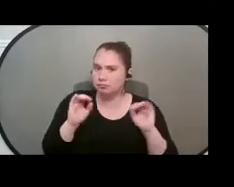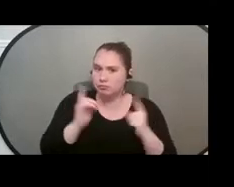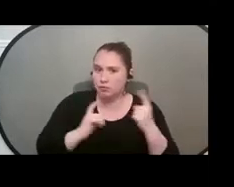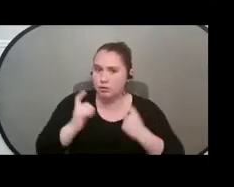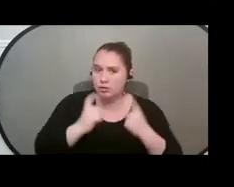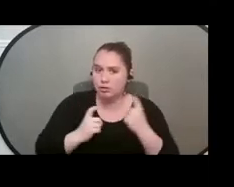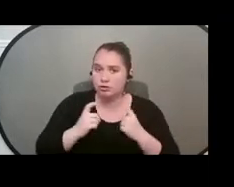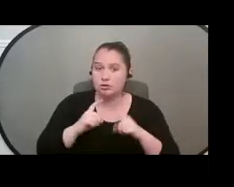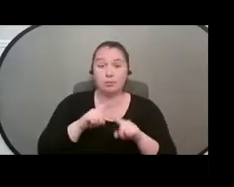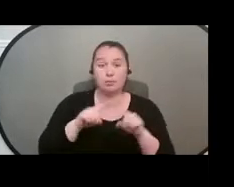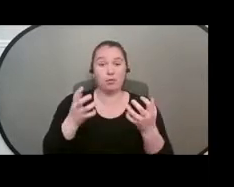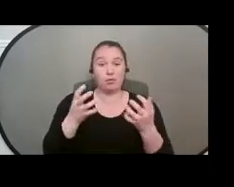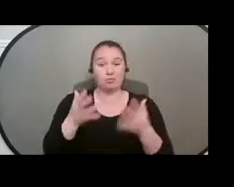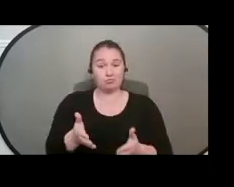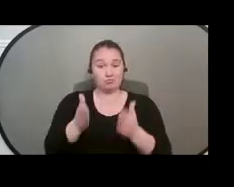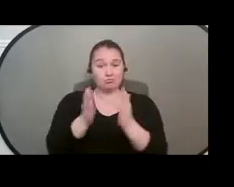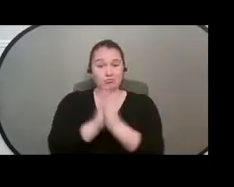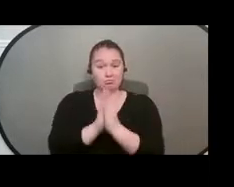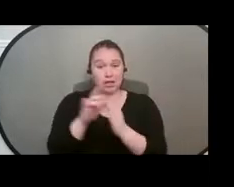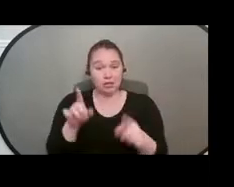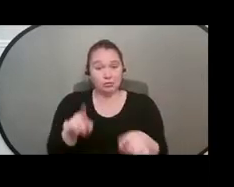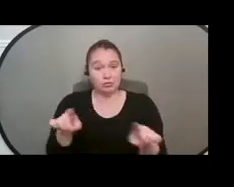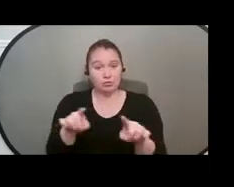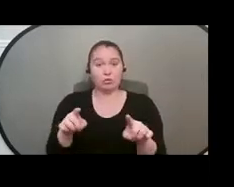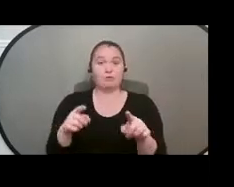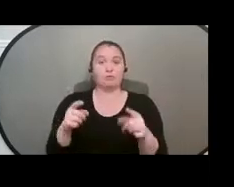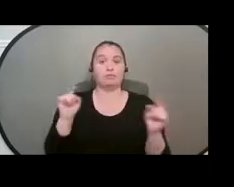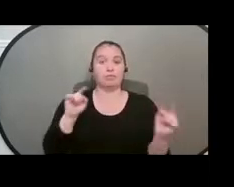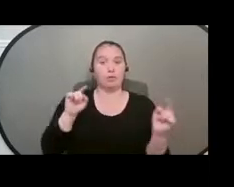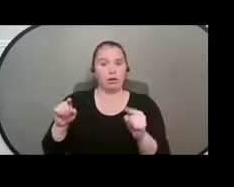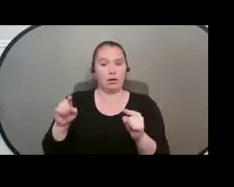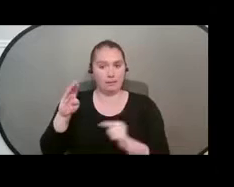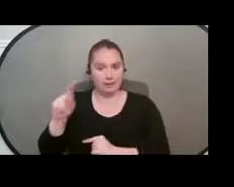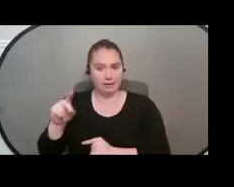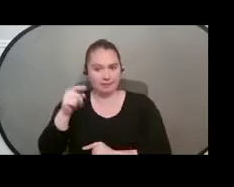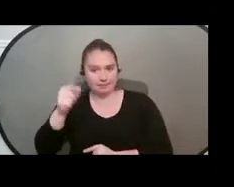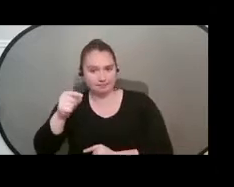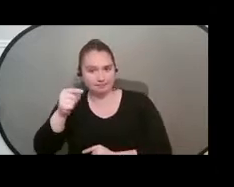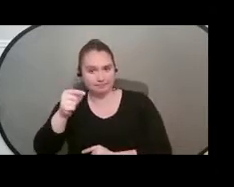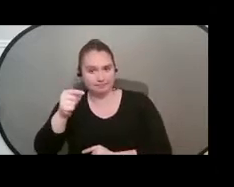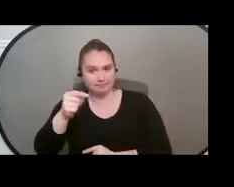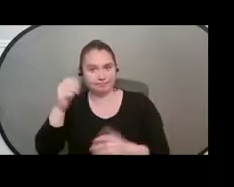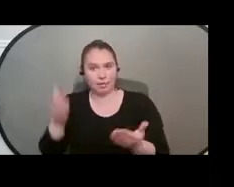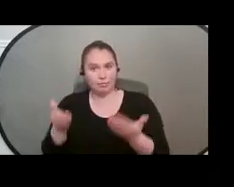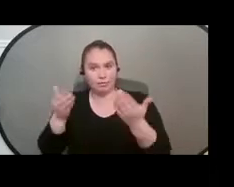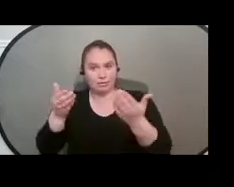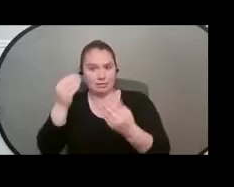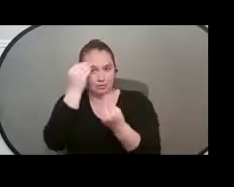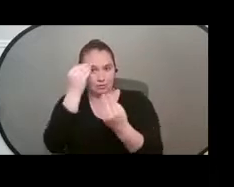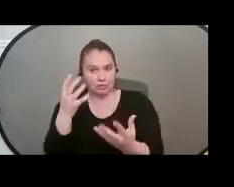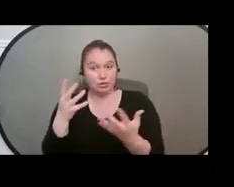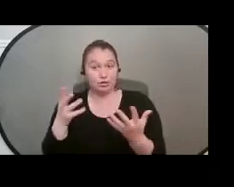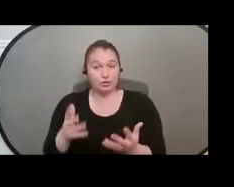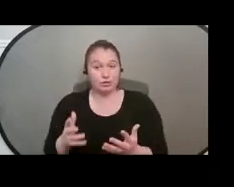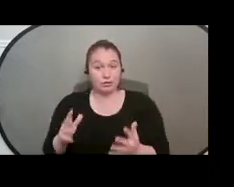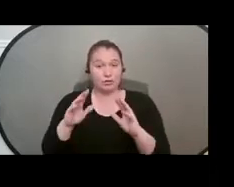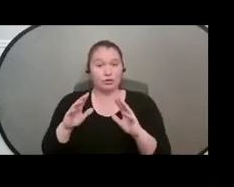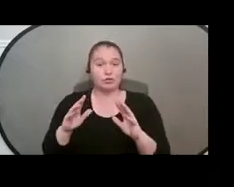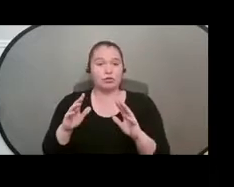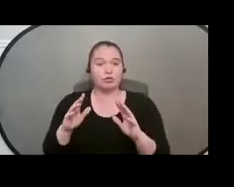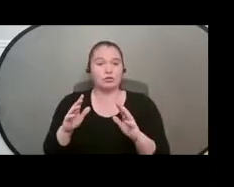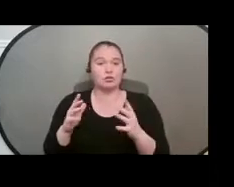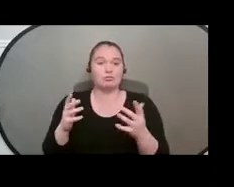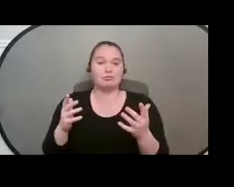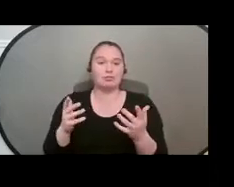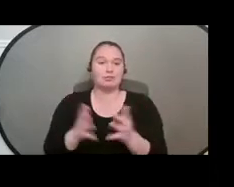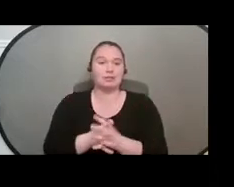ask everybody as we've come back to this idea, as we've presented the information, is ultimately